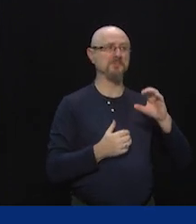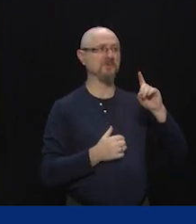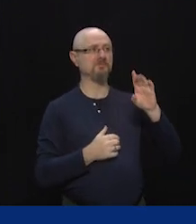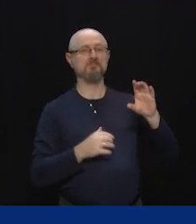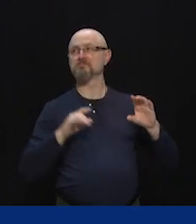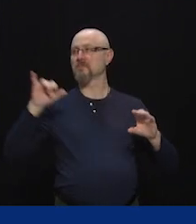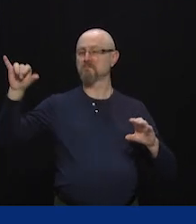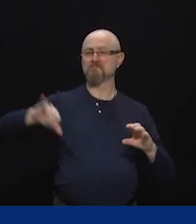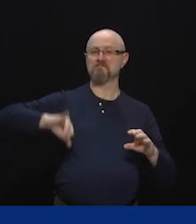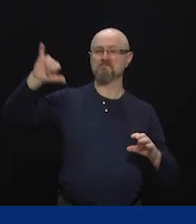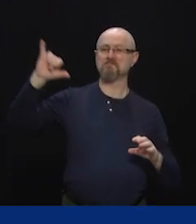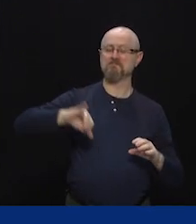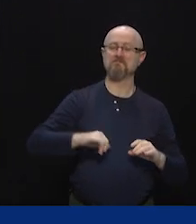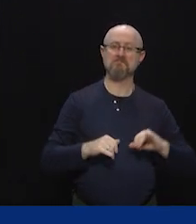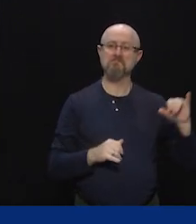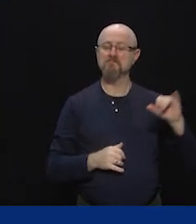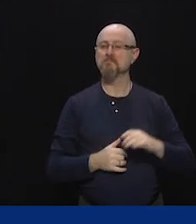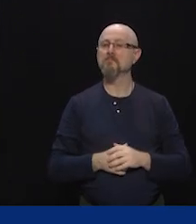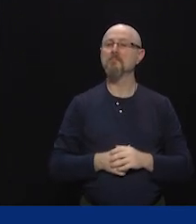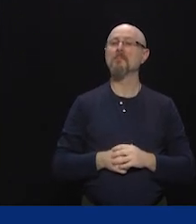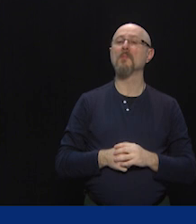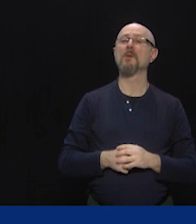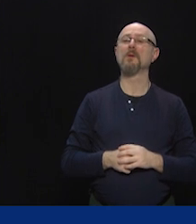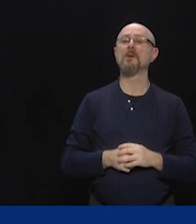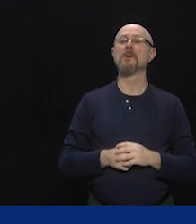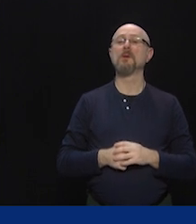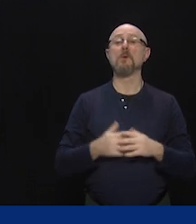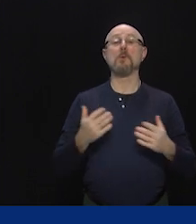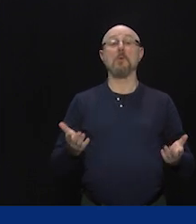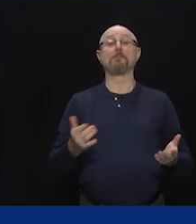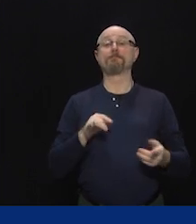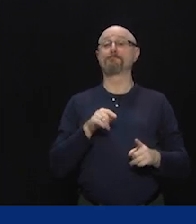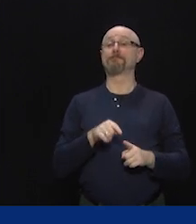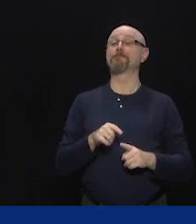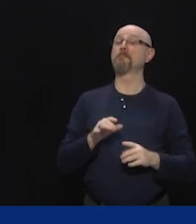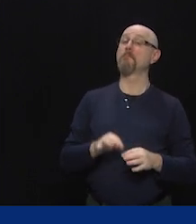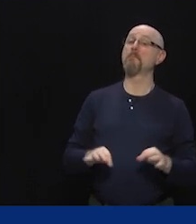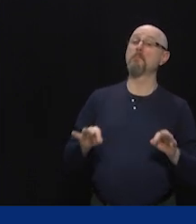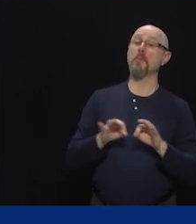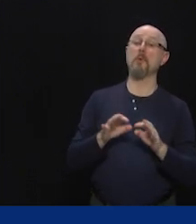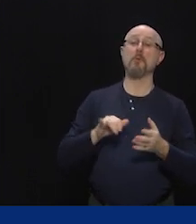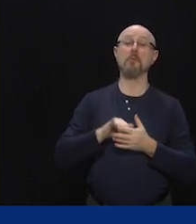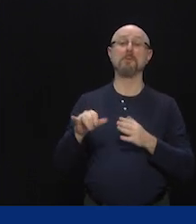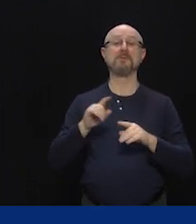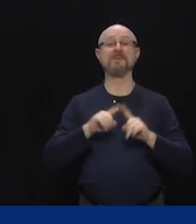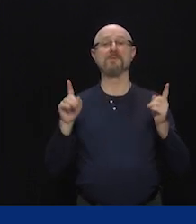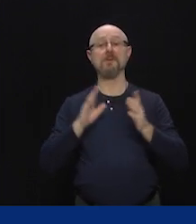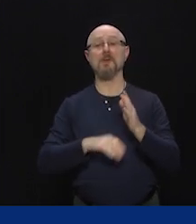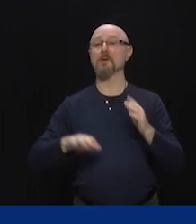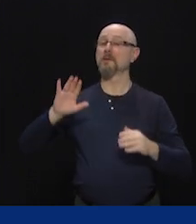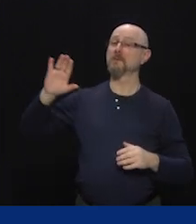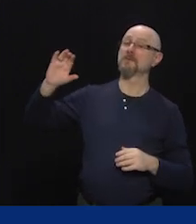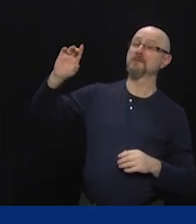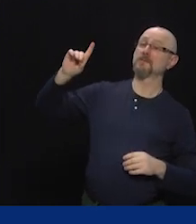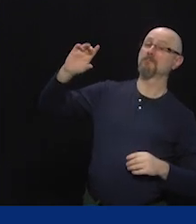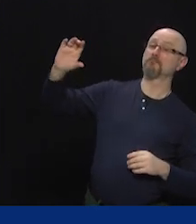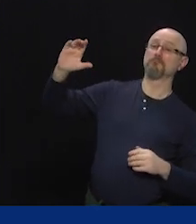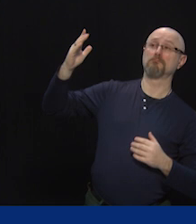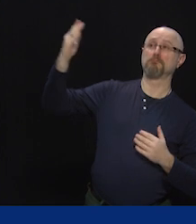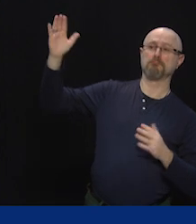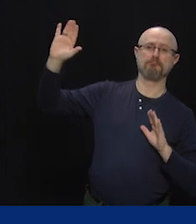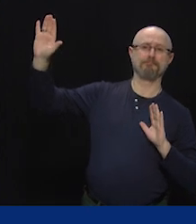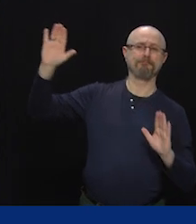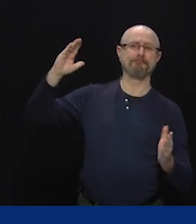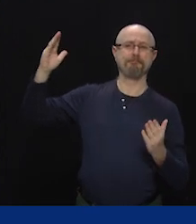for contingency. So the key way that we differ is limiting this to people who've